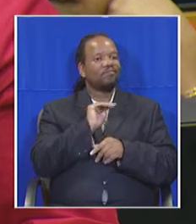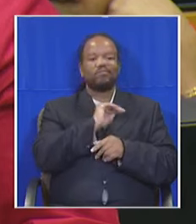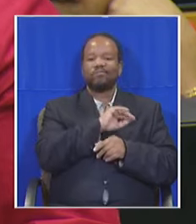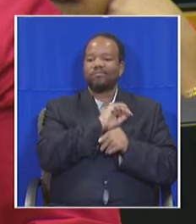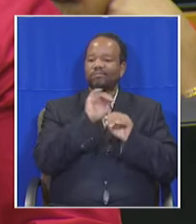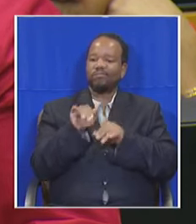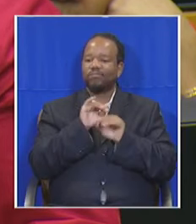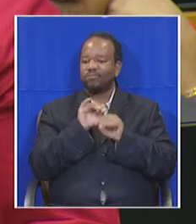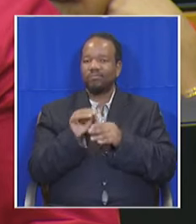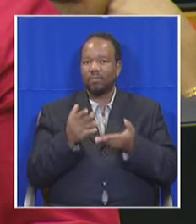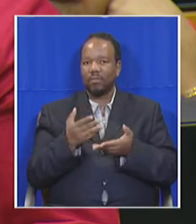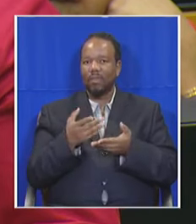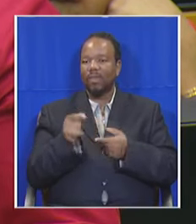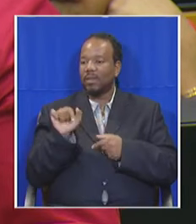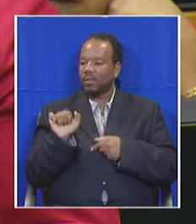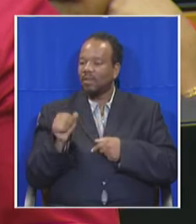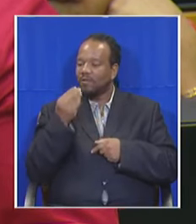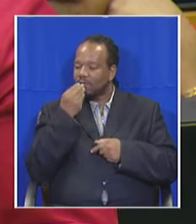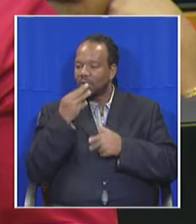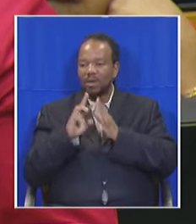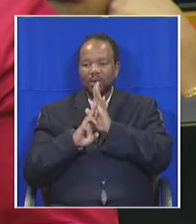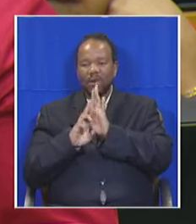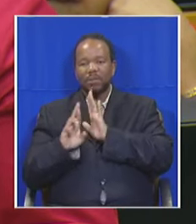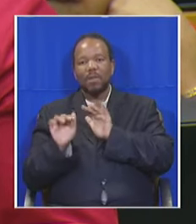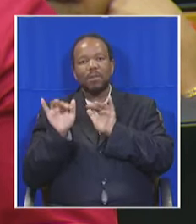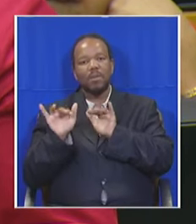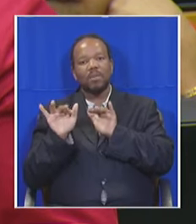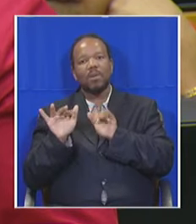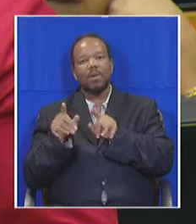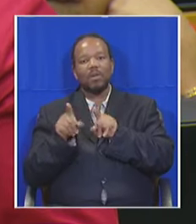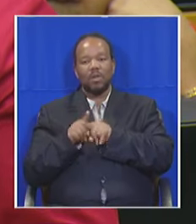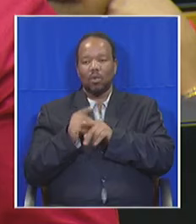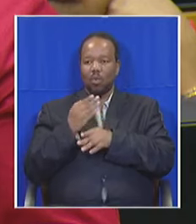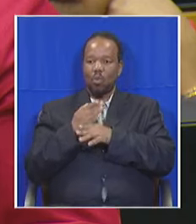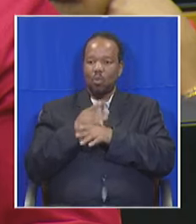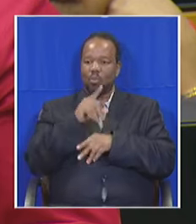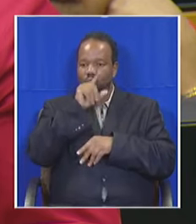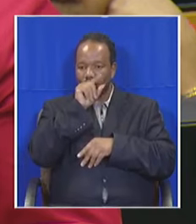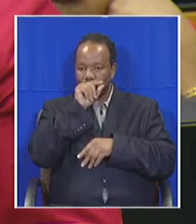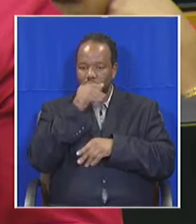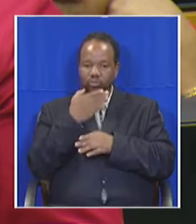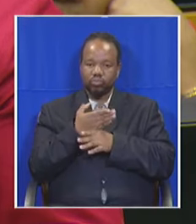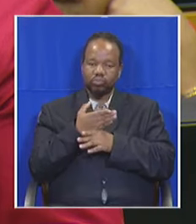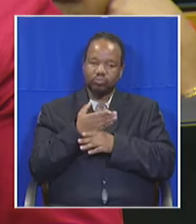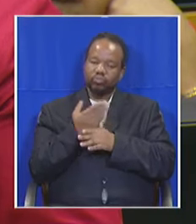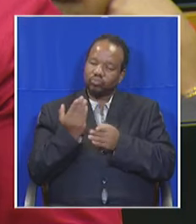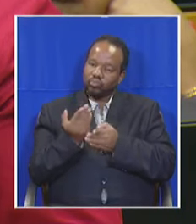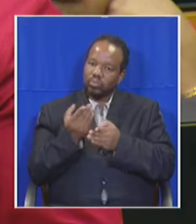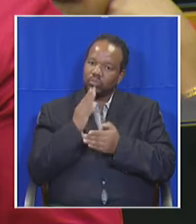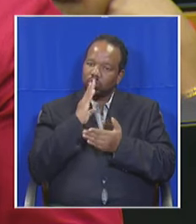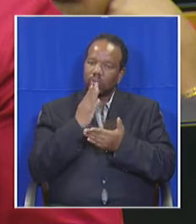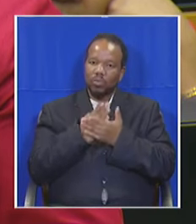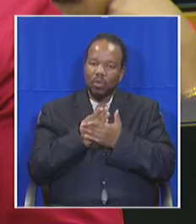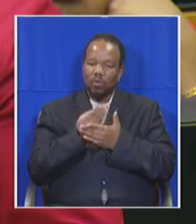which represent the people of South Africa, some who work in the food production industry, ensure that all food catered